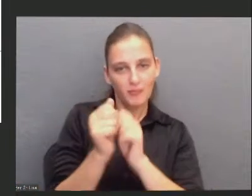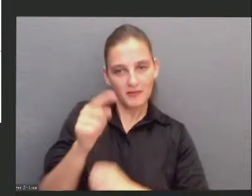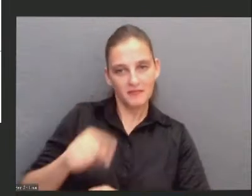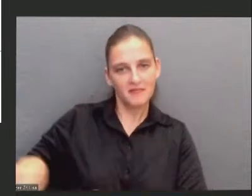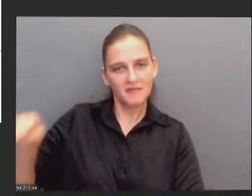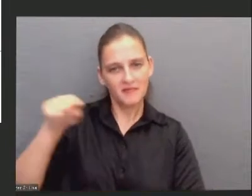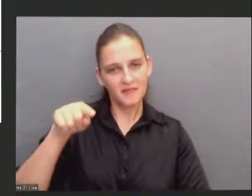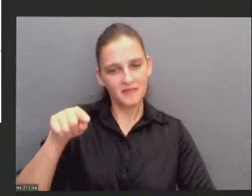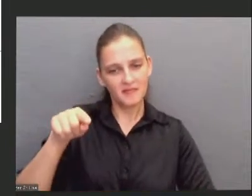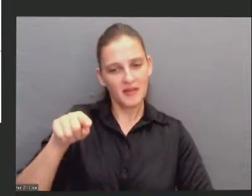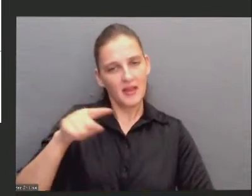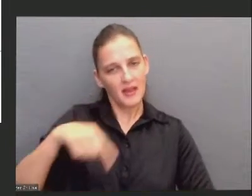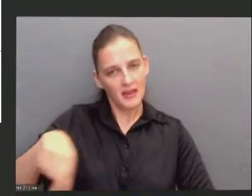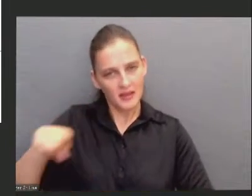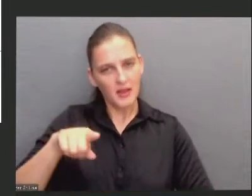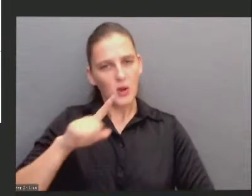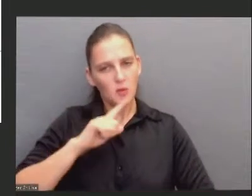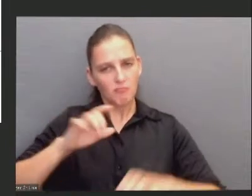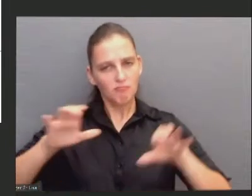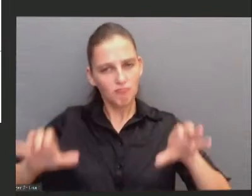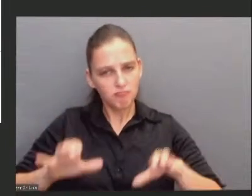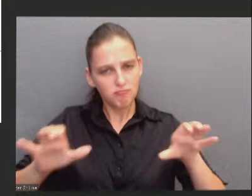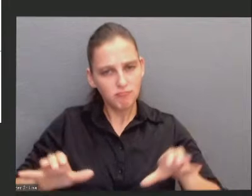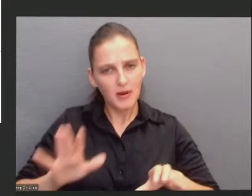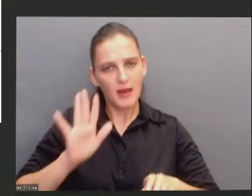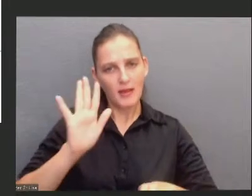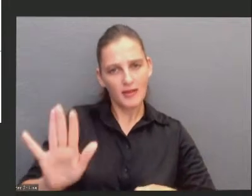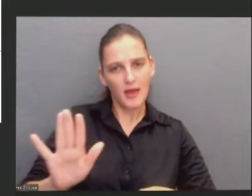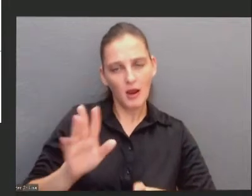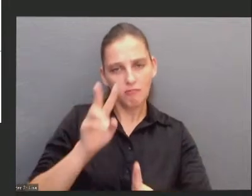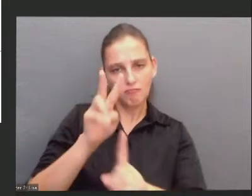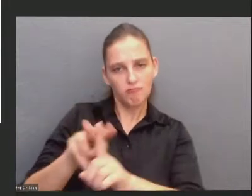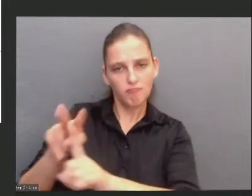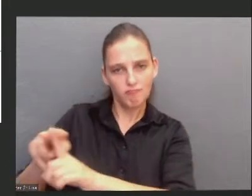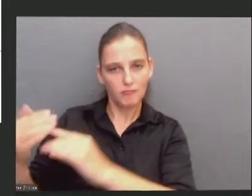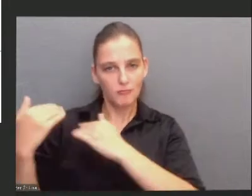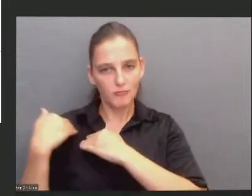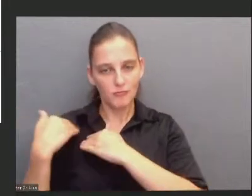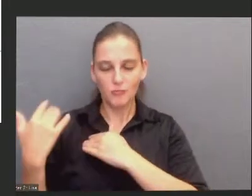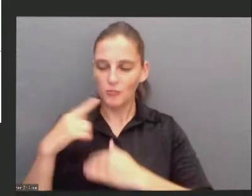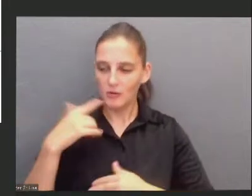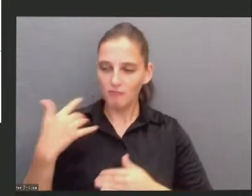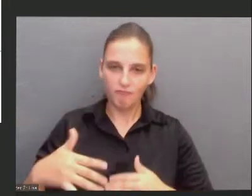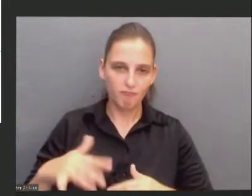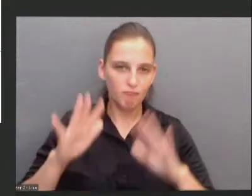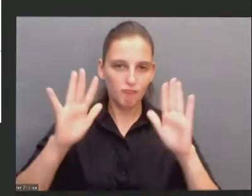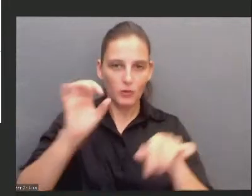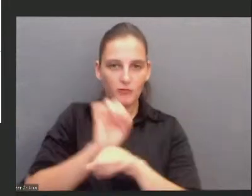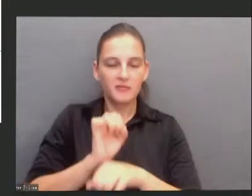their charge with distinction. And with that, I am so